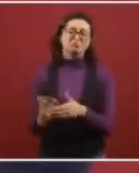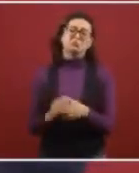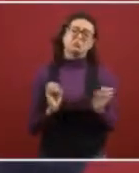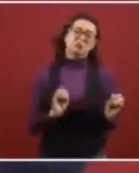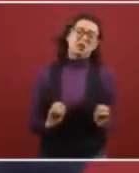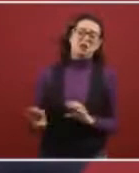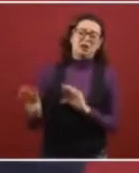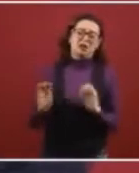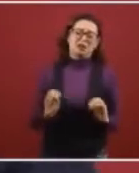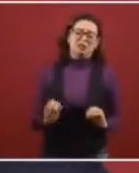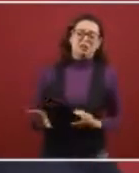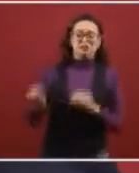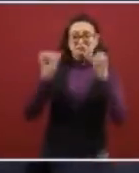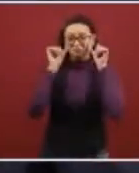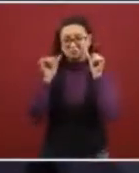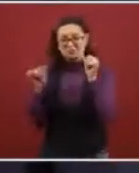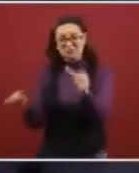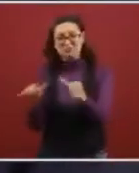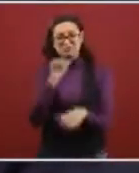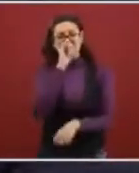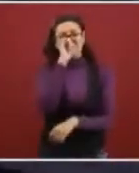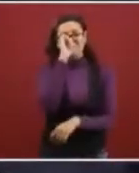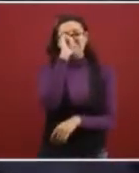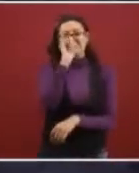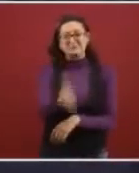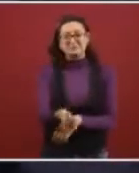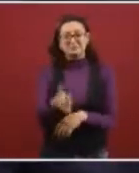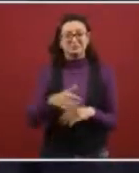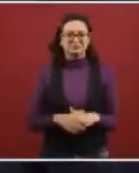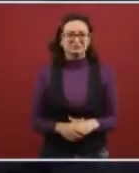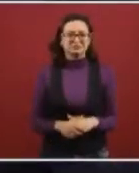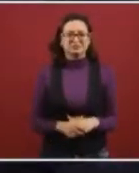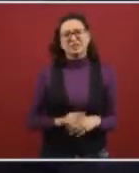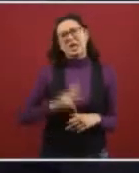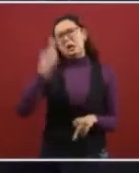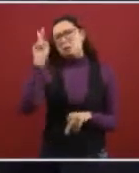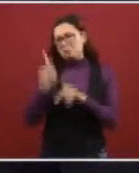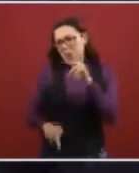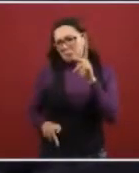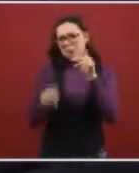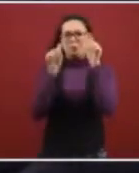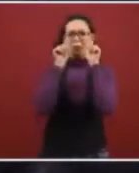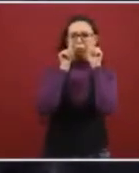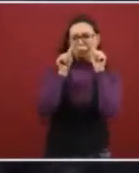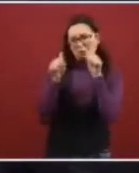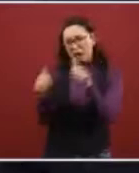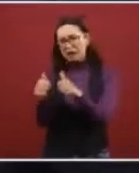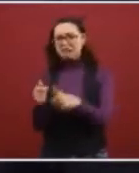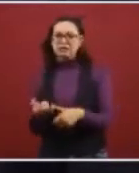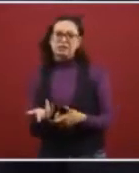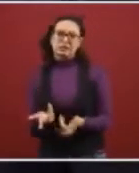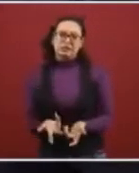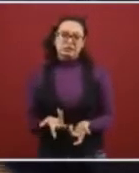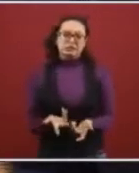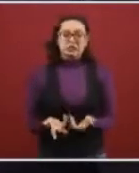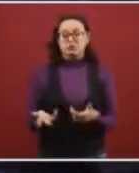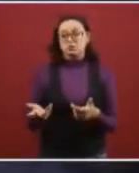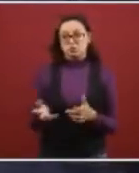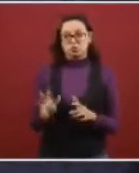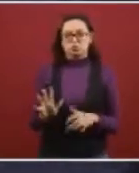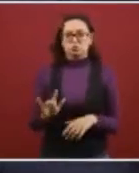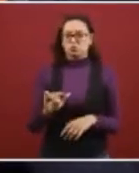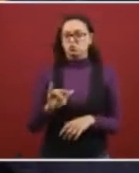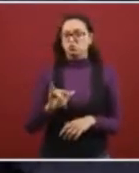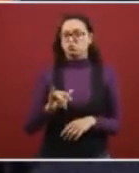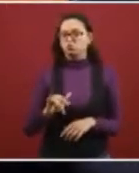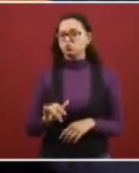was abandoned. Este, de atender, que no se atendió and it was bien, not attended and was not attended simuló, well. That it was simulated. De que se iba